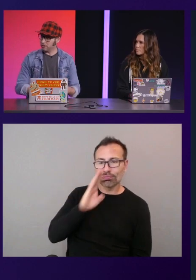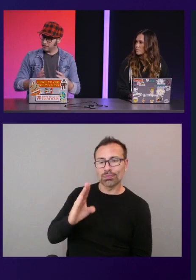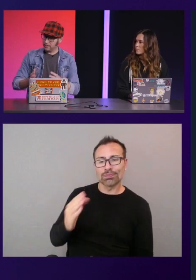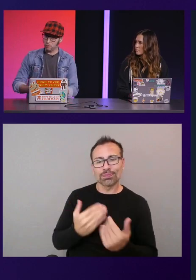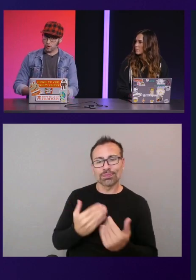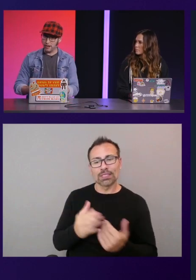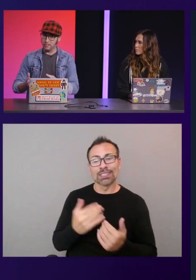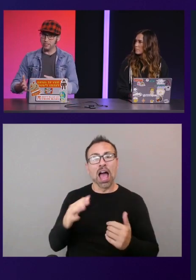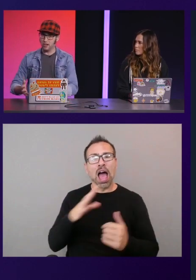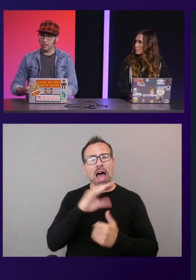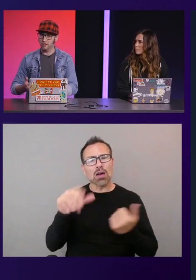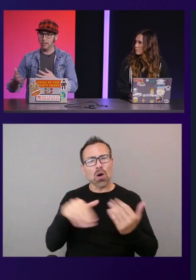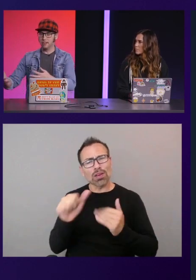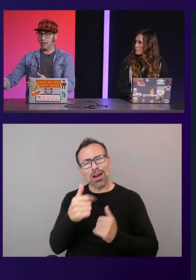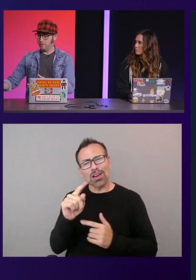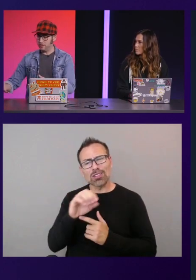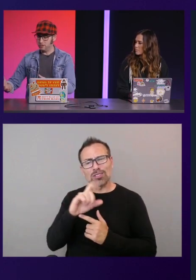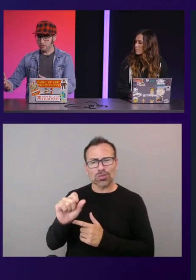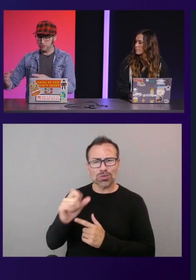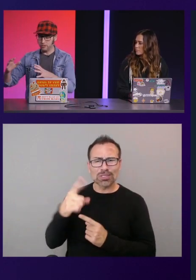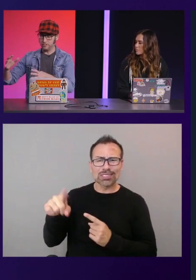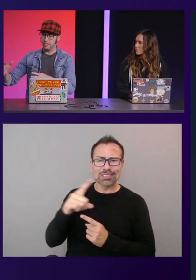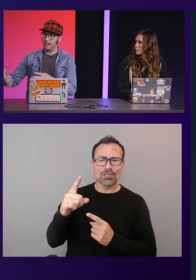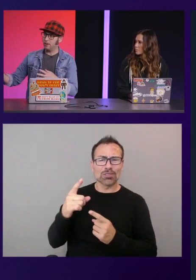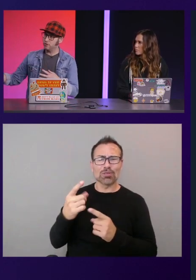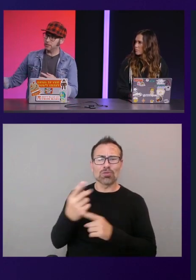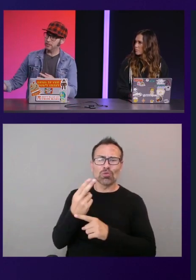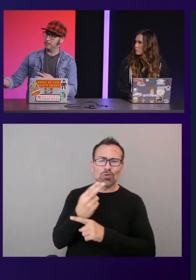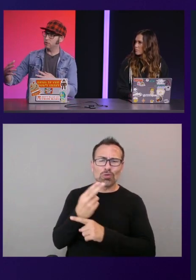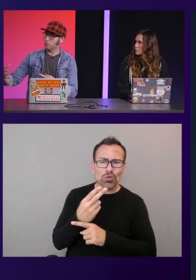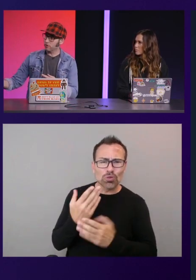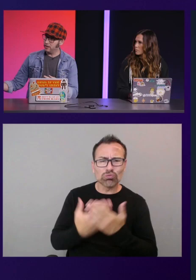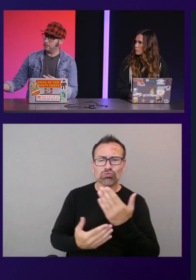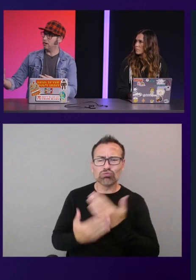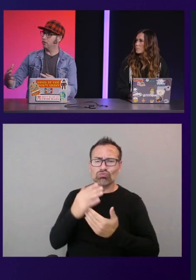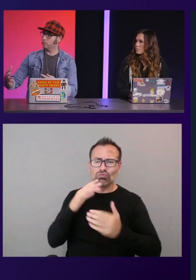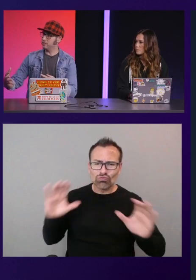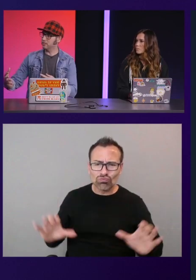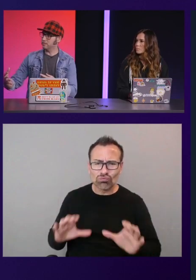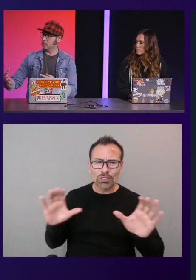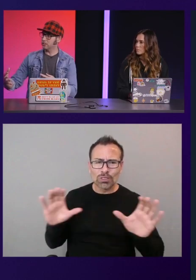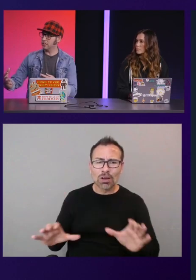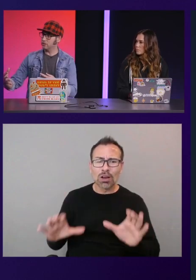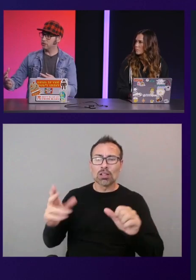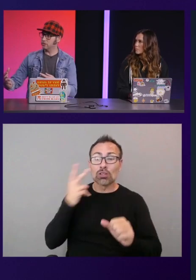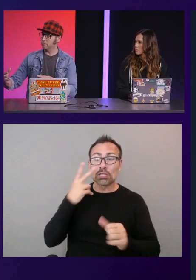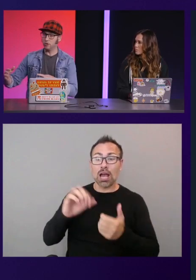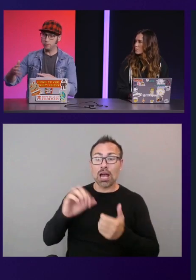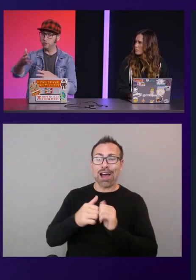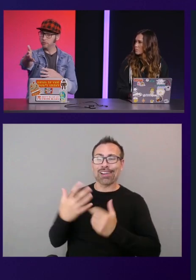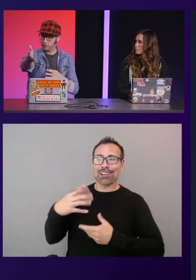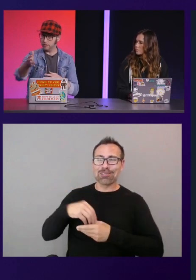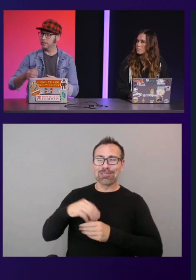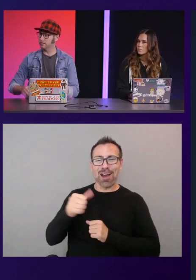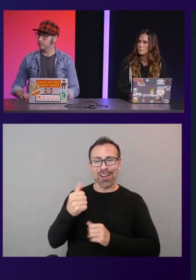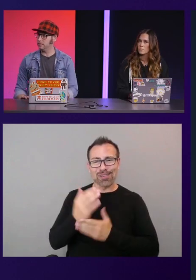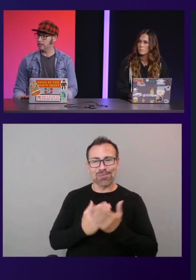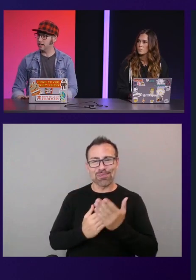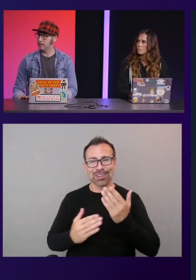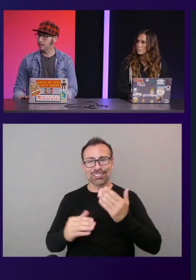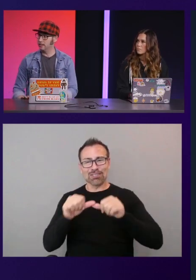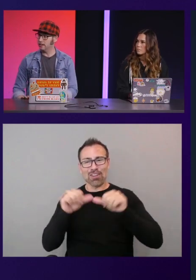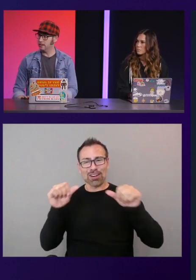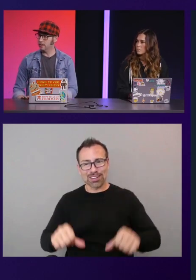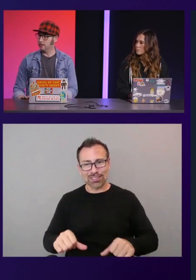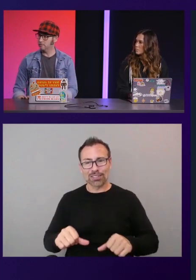you start getting more hands-on, and then you start seeing how you can incorporate other pieces of architecture, built with things like the